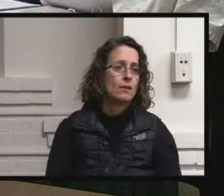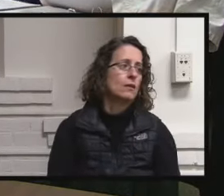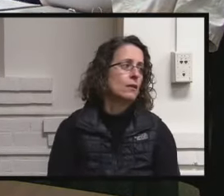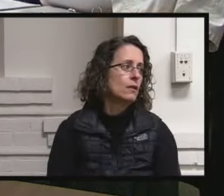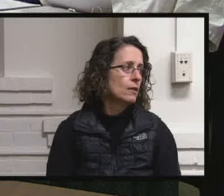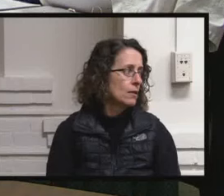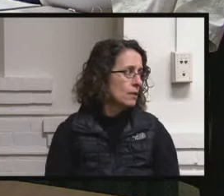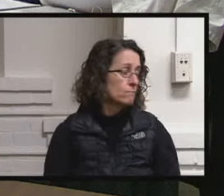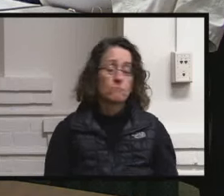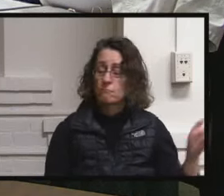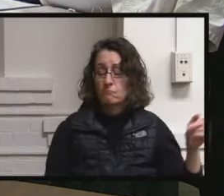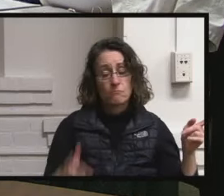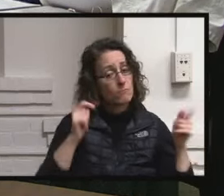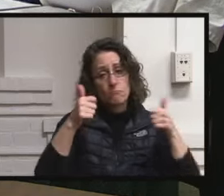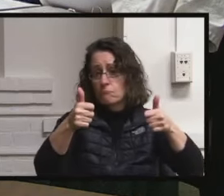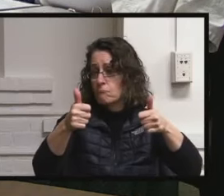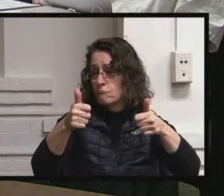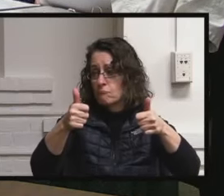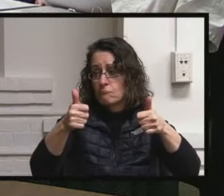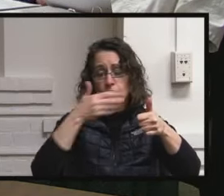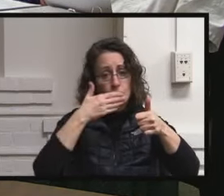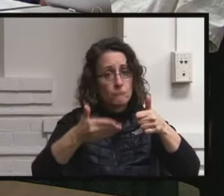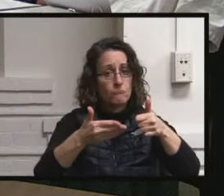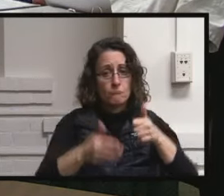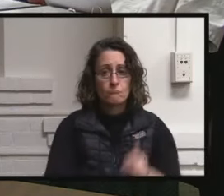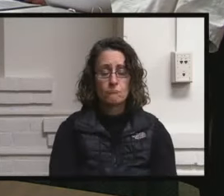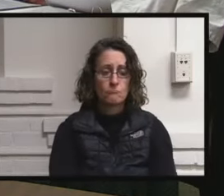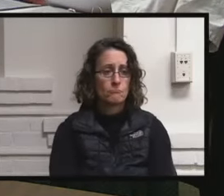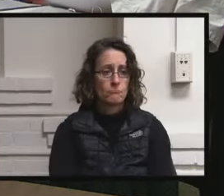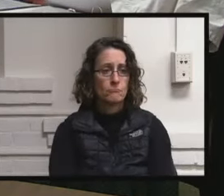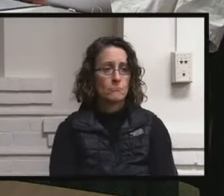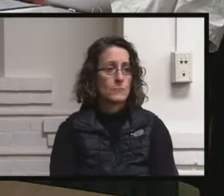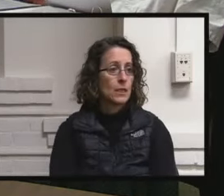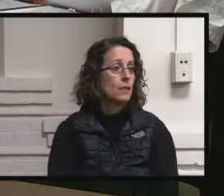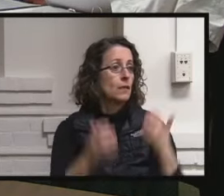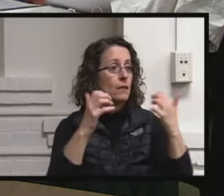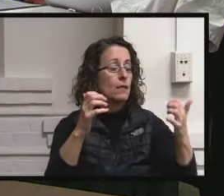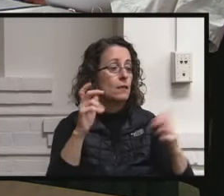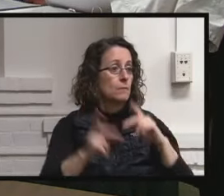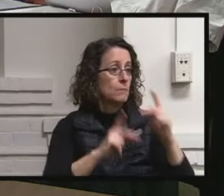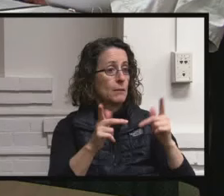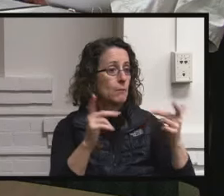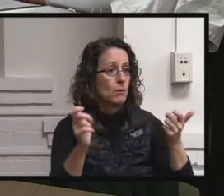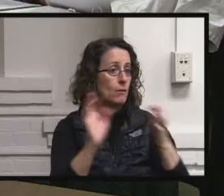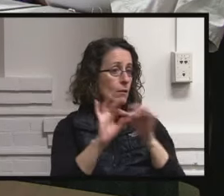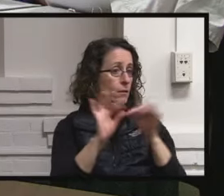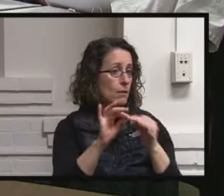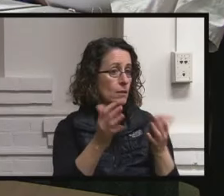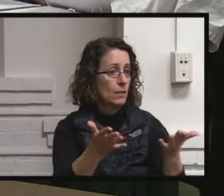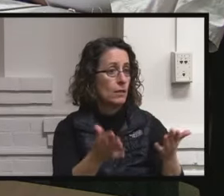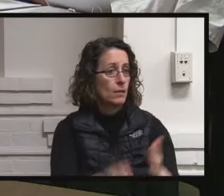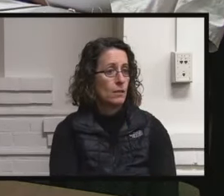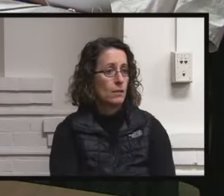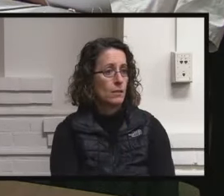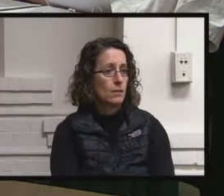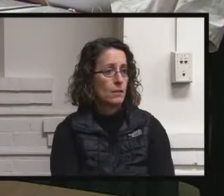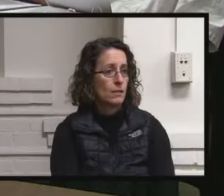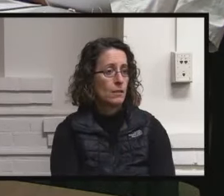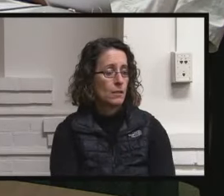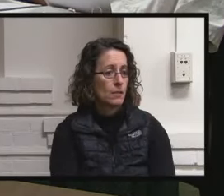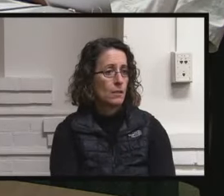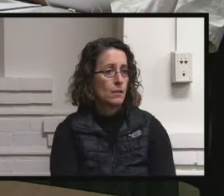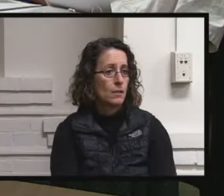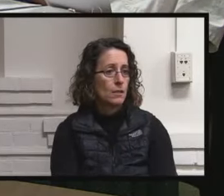No, I think it's a good thing. Well, yeah. Anybody who's in attendance have any questions or comments about the tax stabilization agreements?